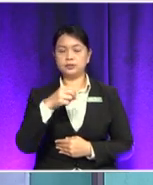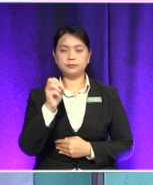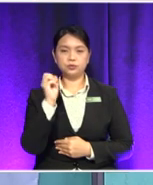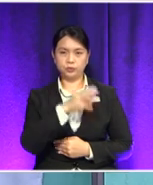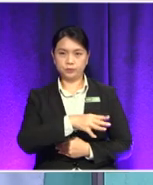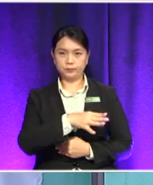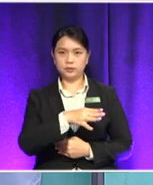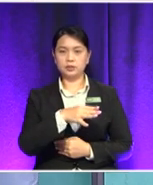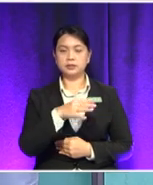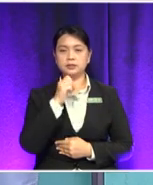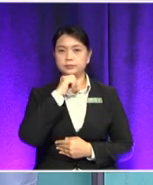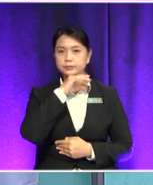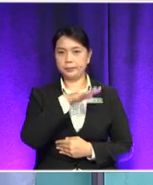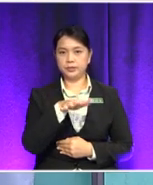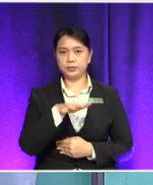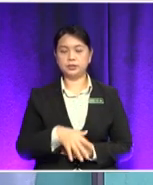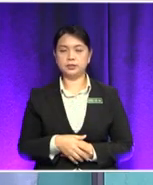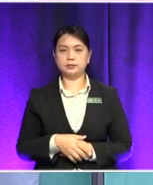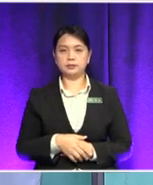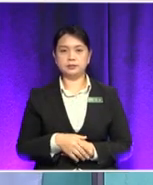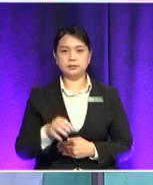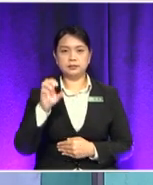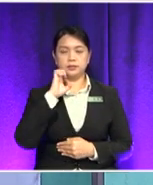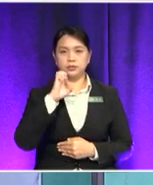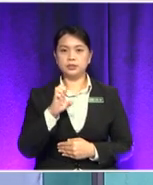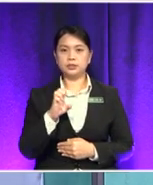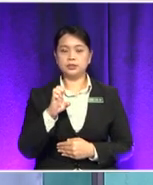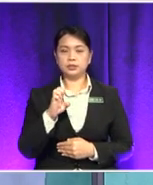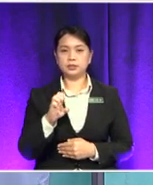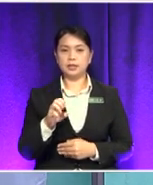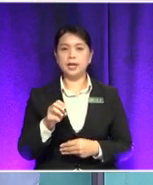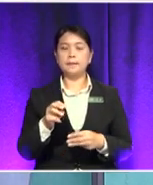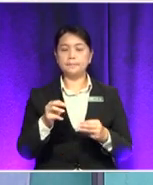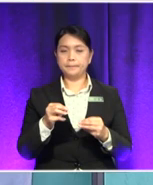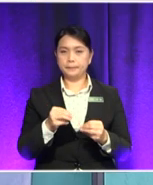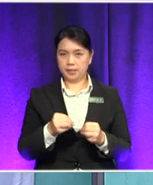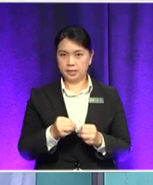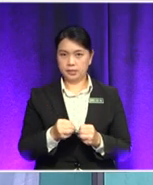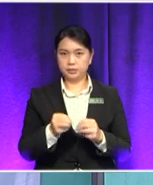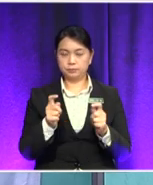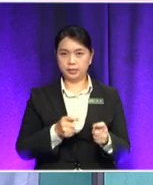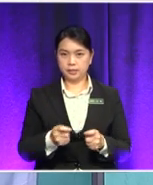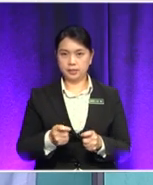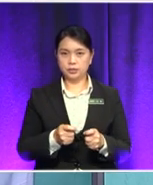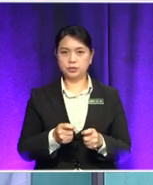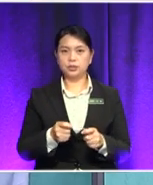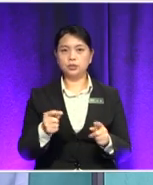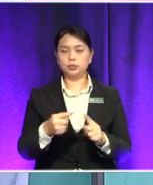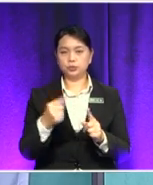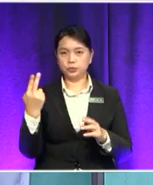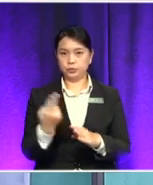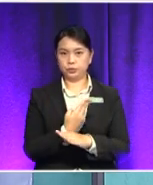Right. She managed to use 2 points here, which is very good. And she able to use